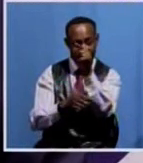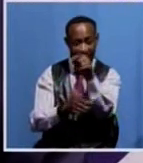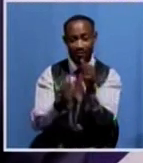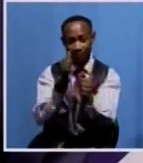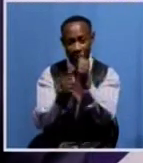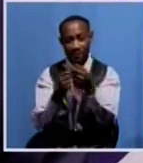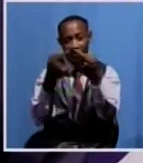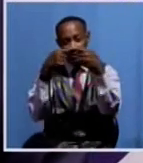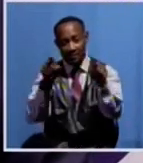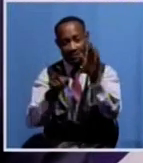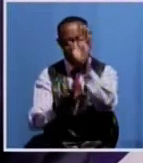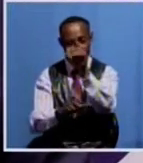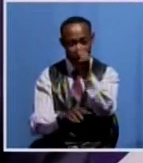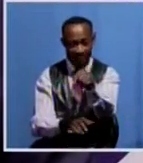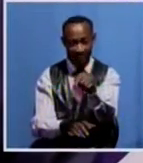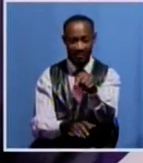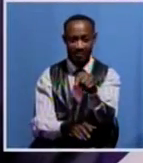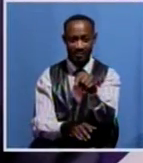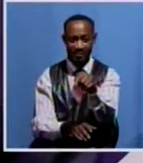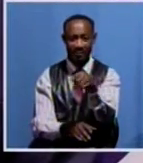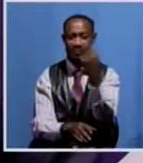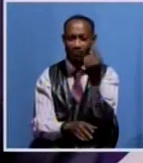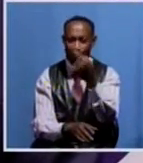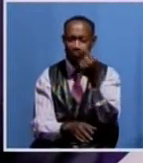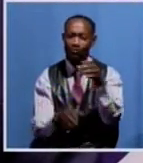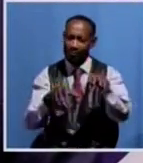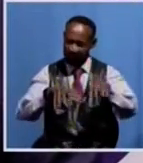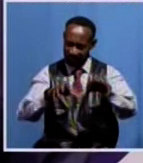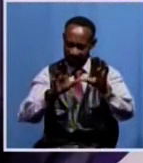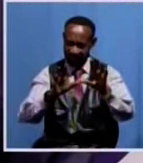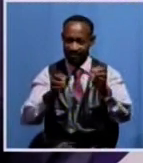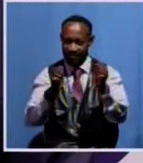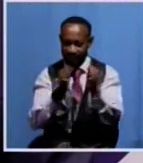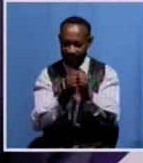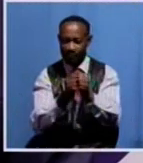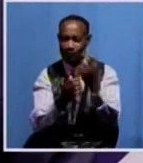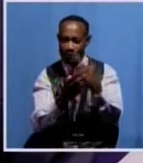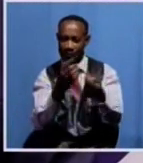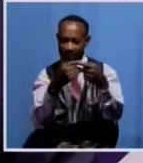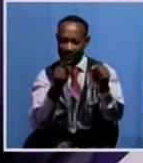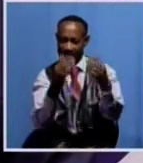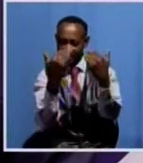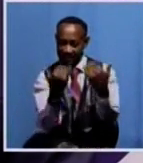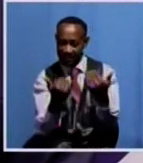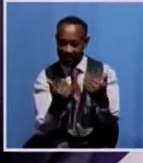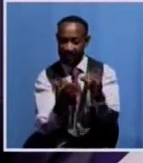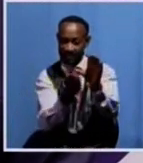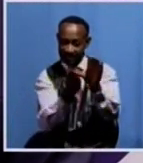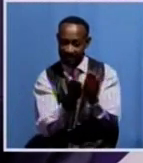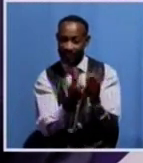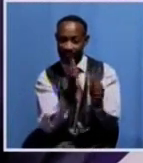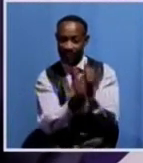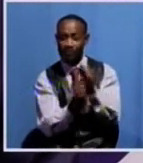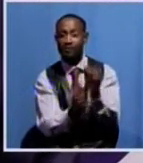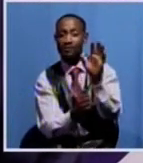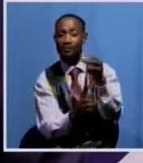this. Because we cannot continue with the current situation of debt being where it is at.